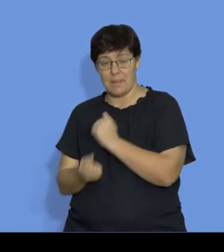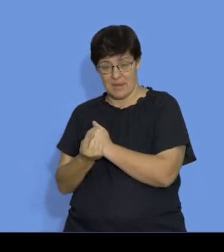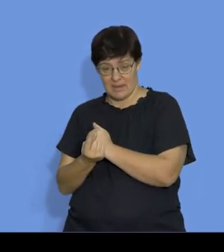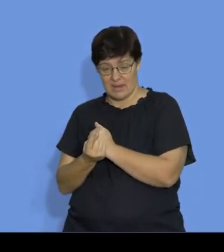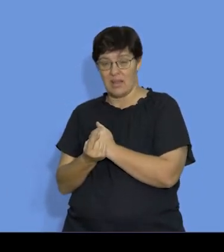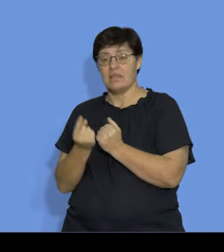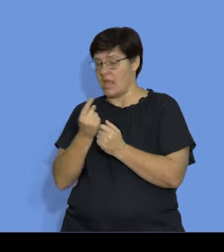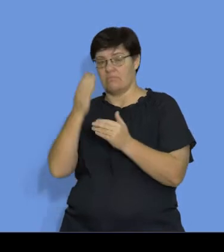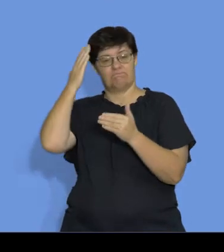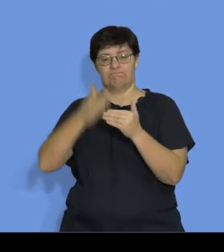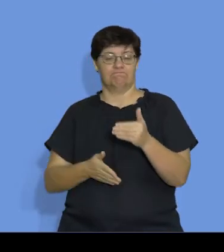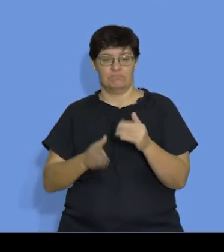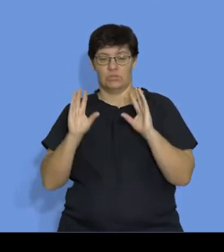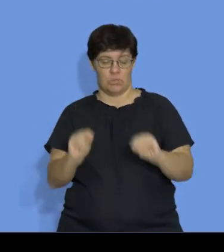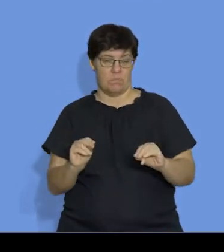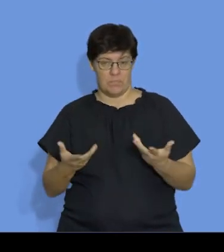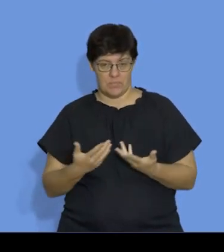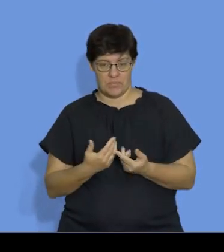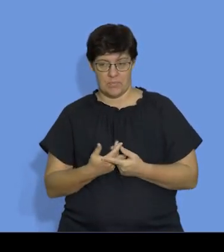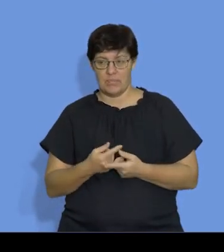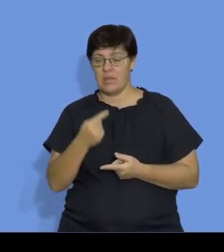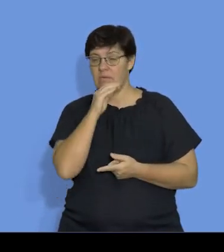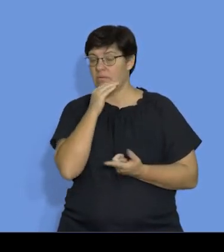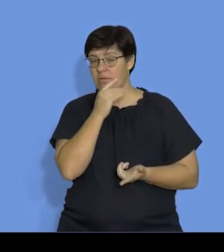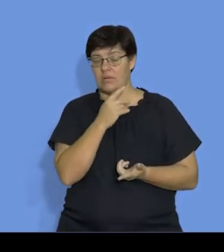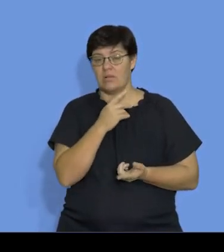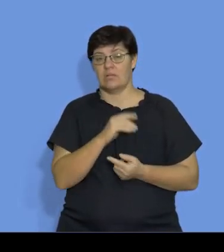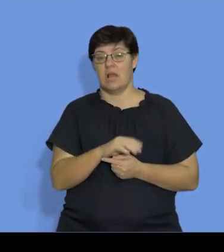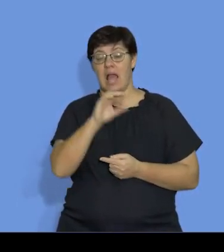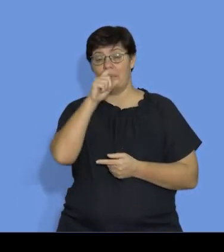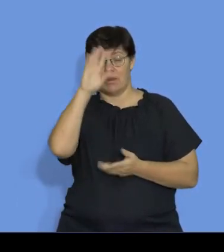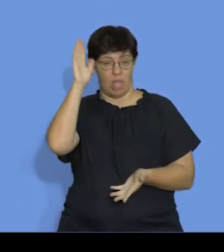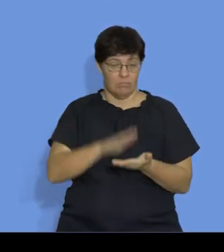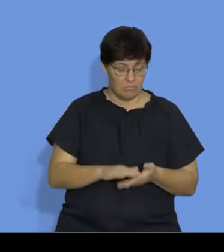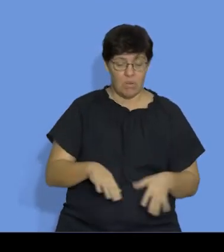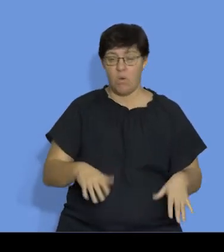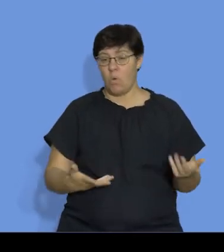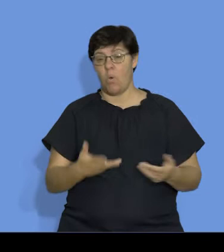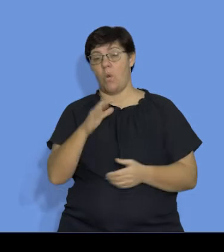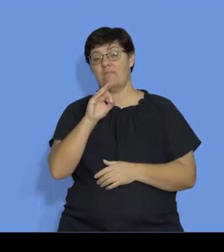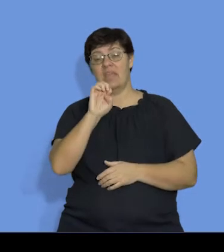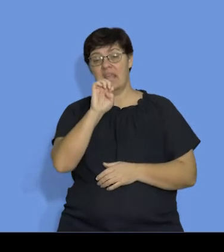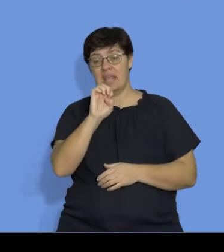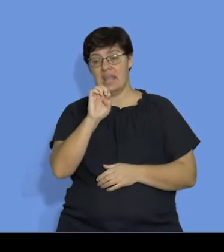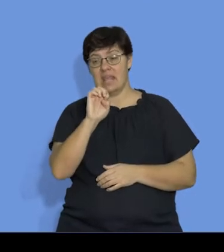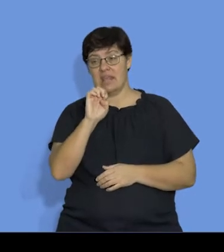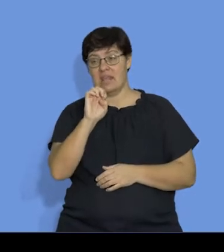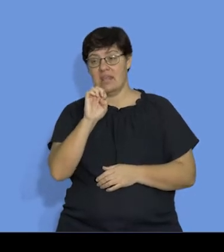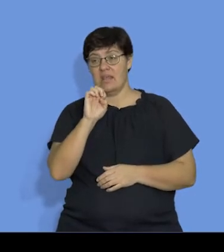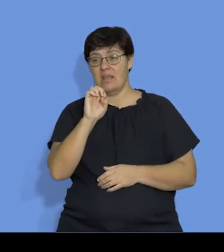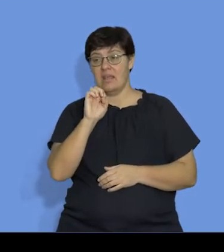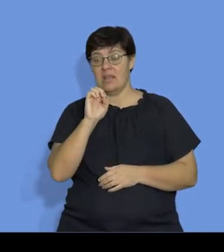stopped. Whether the aluminium was used up or the iron 3 was used up, it doesn't matter. But one of the